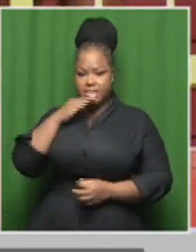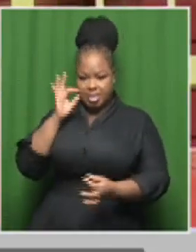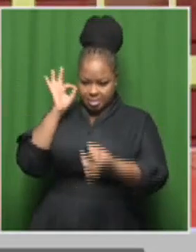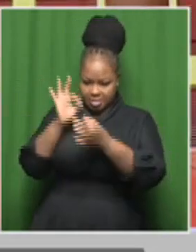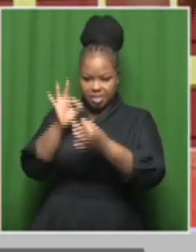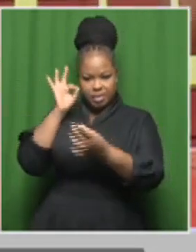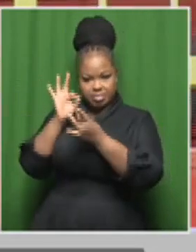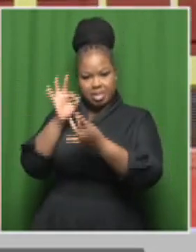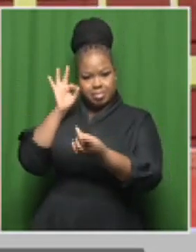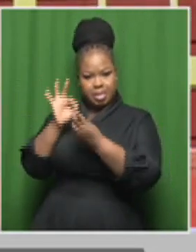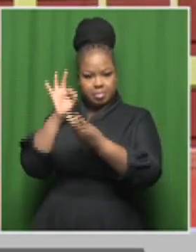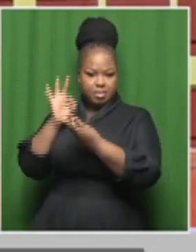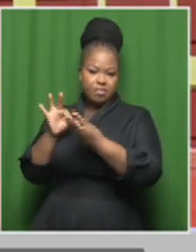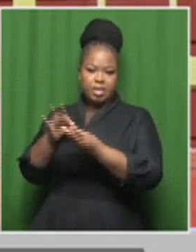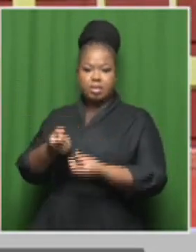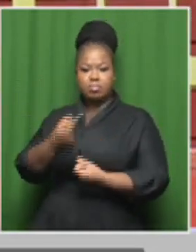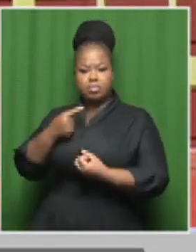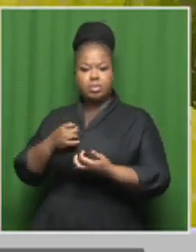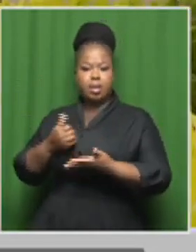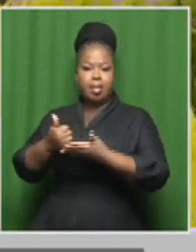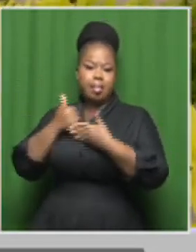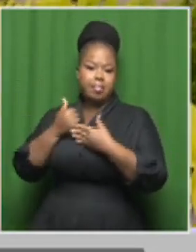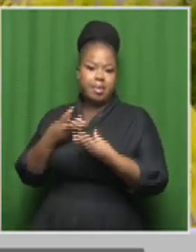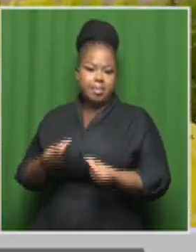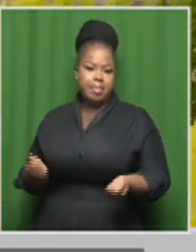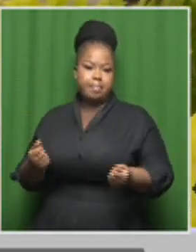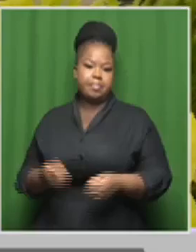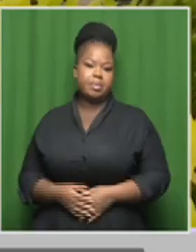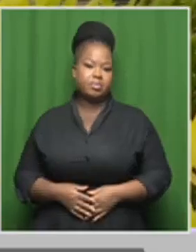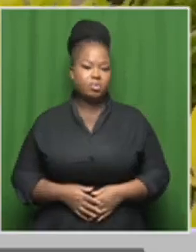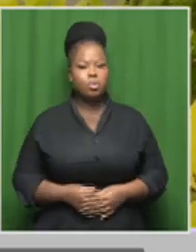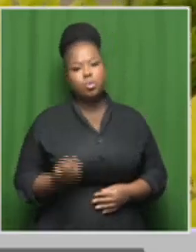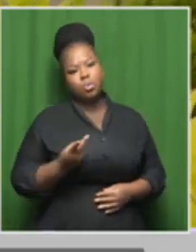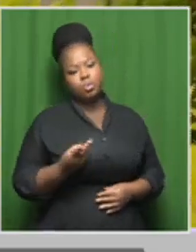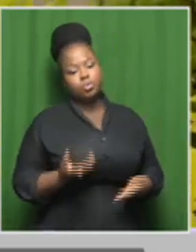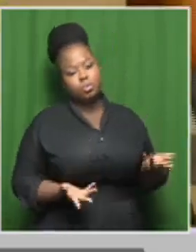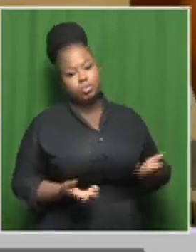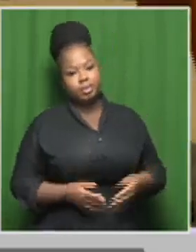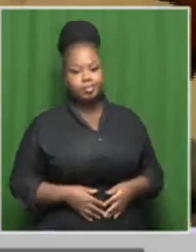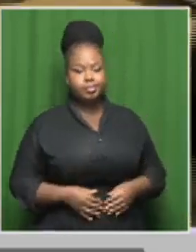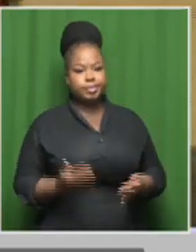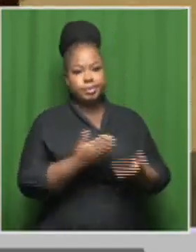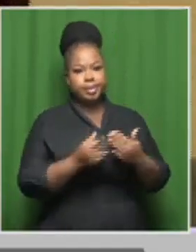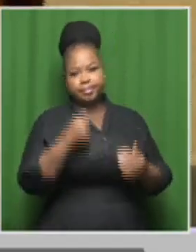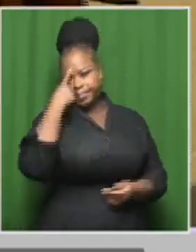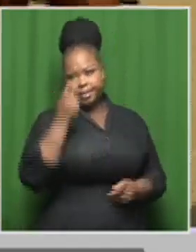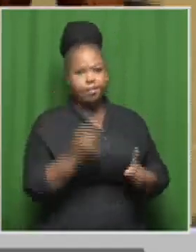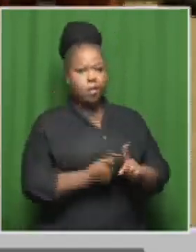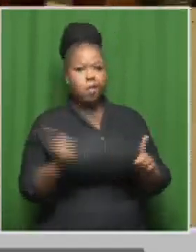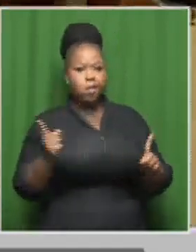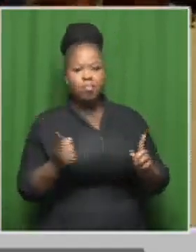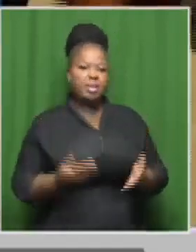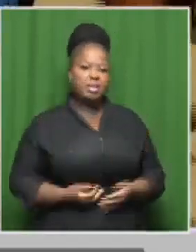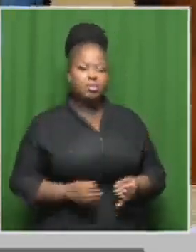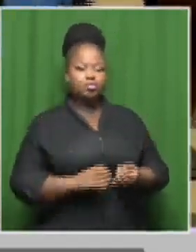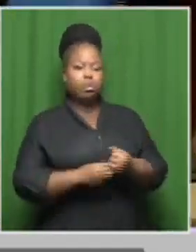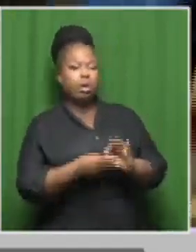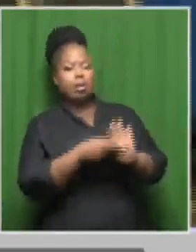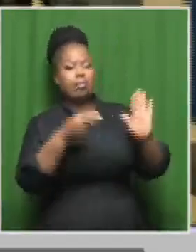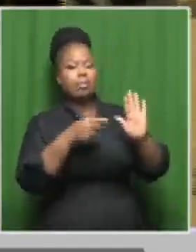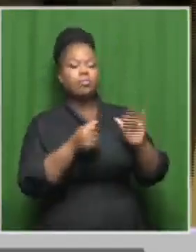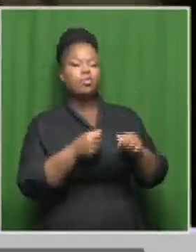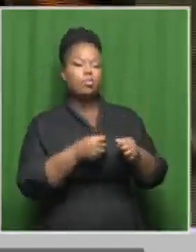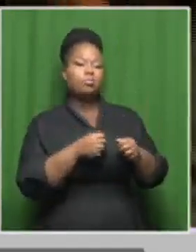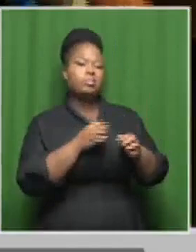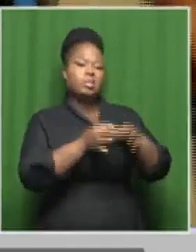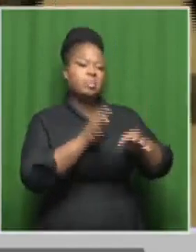those specific symptoms. Okay, so we're also trying to dispel and sift through some of the misperceptions, but also just understand a little bit more.